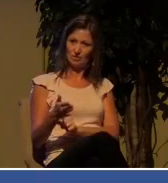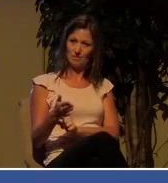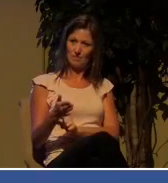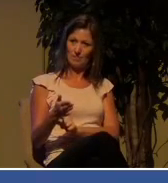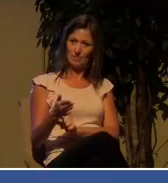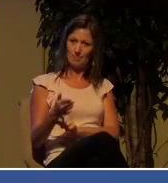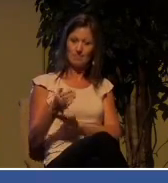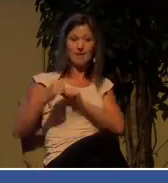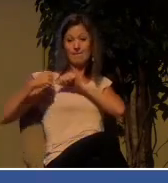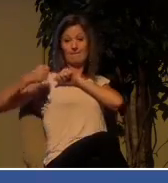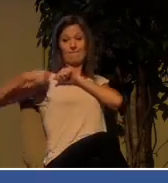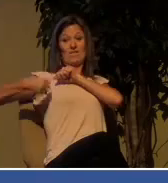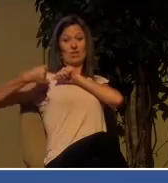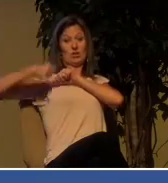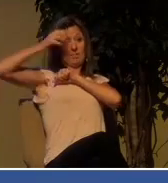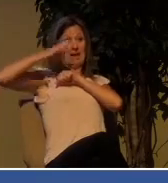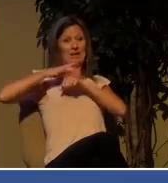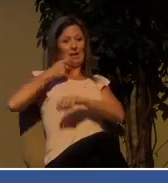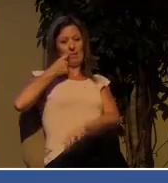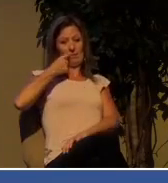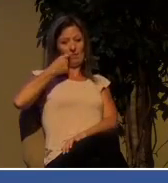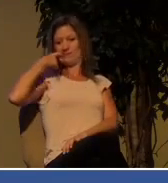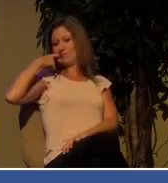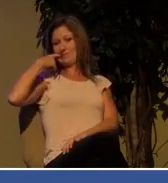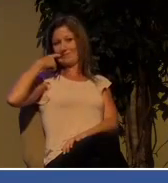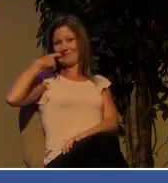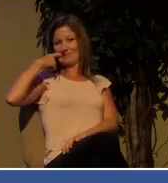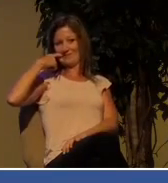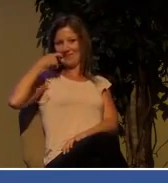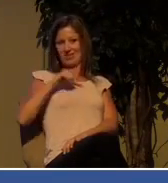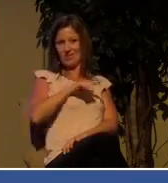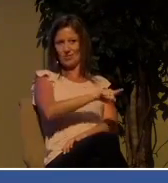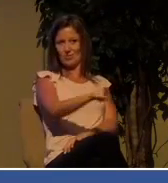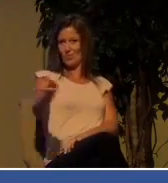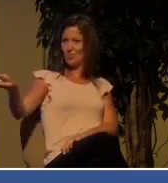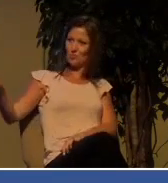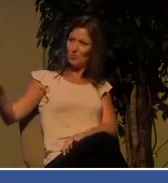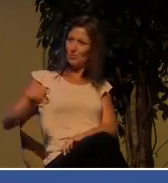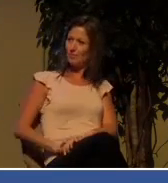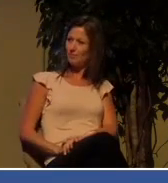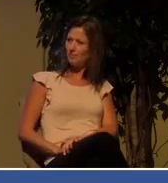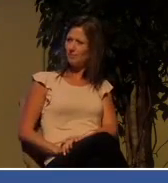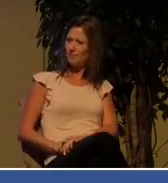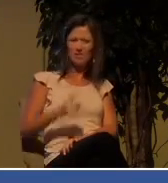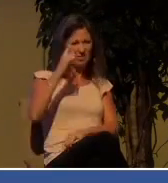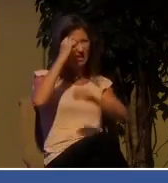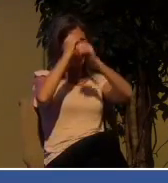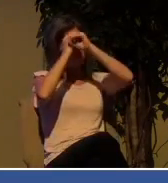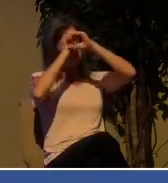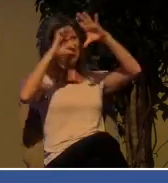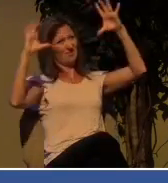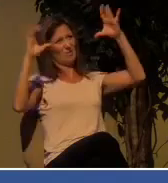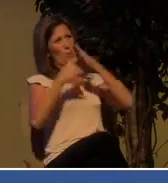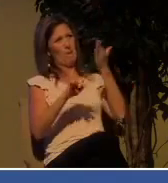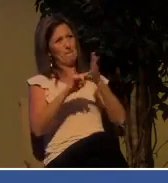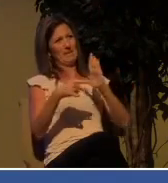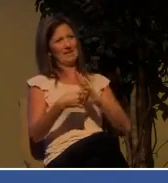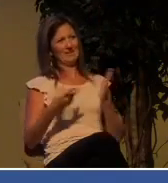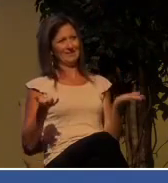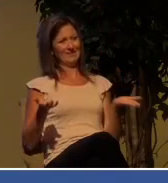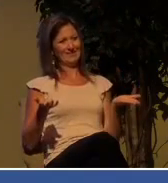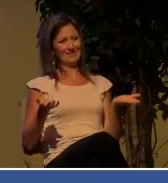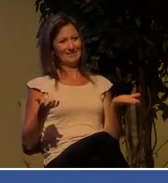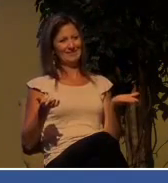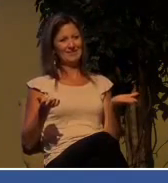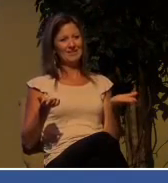Fishers of men. Probably none of us really thought about what that meant, that God wanted that from us.